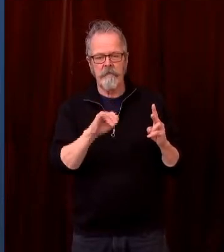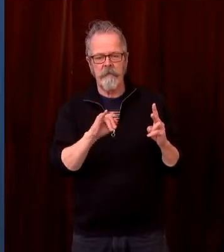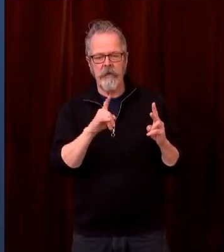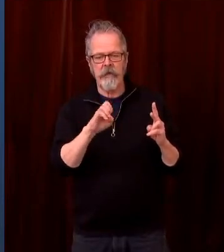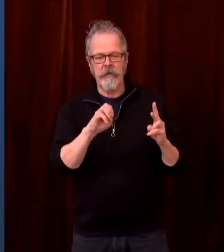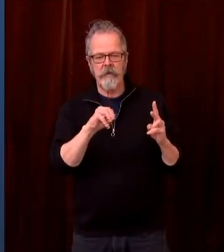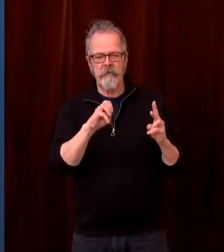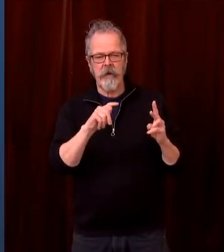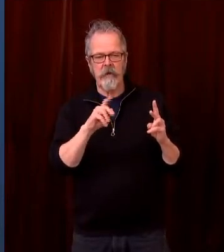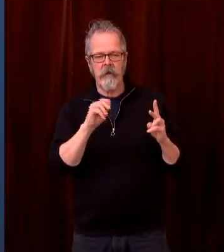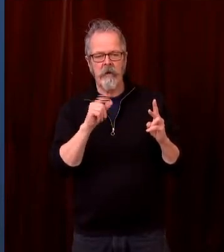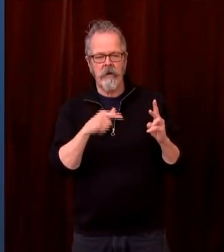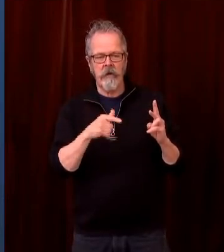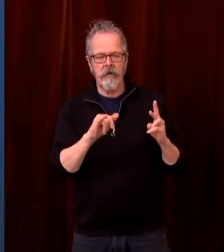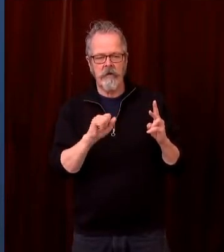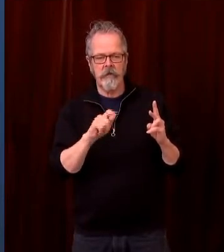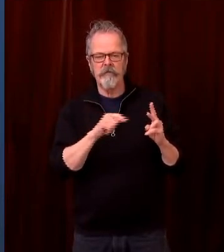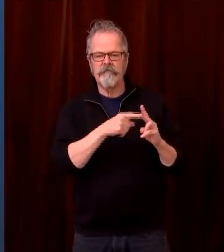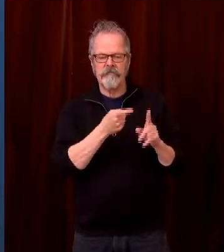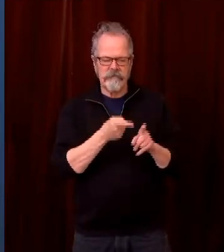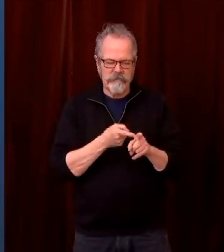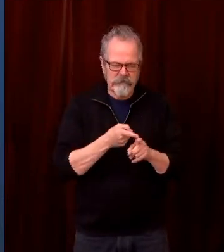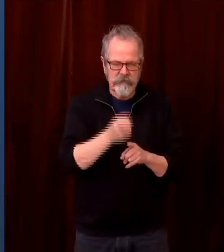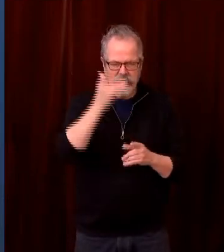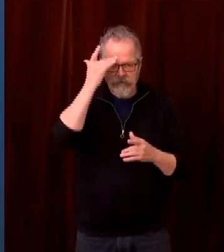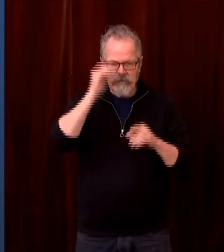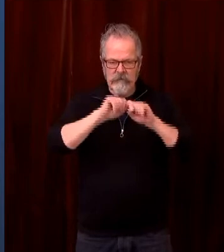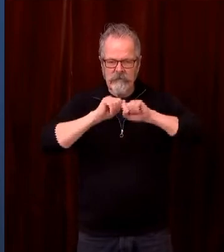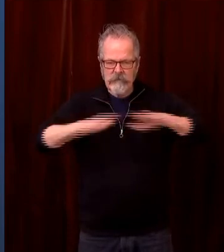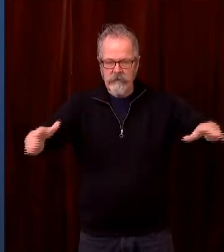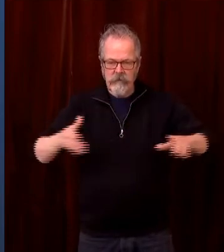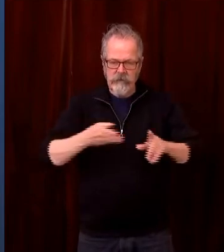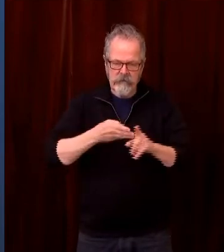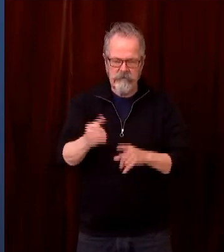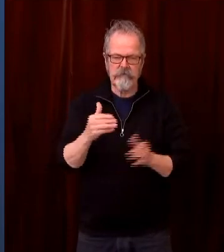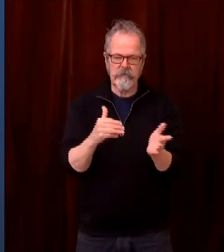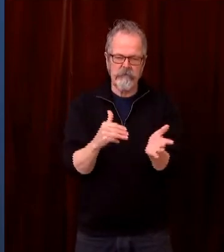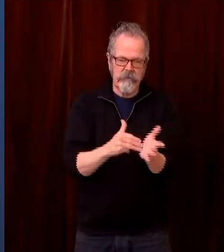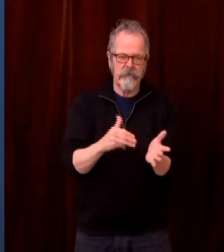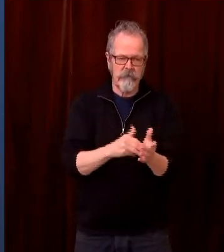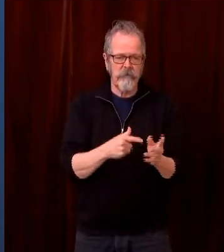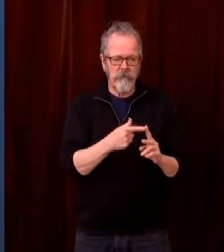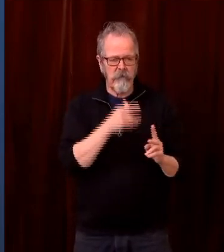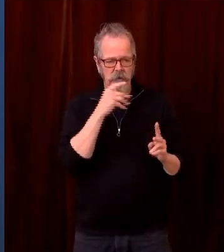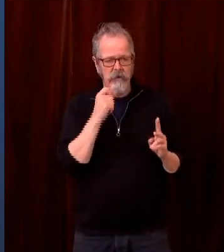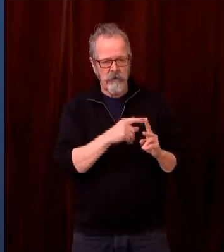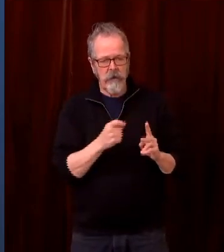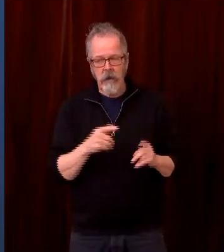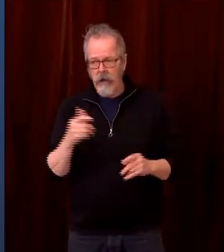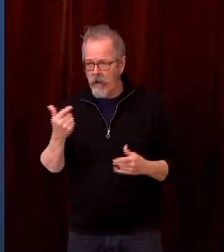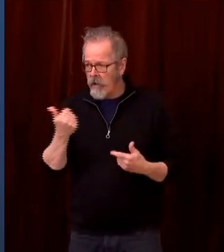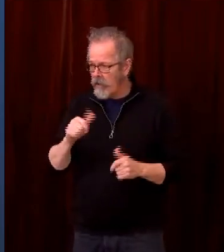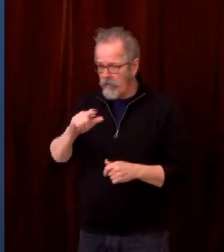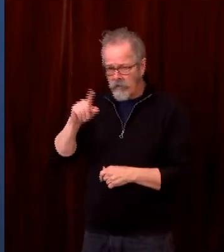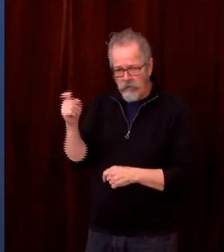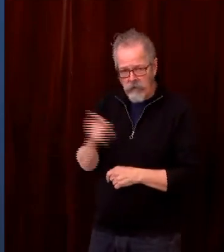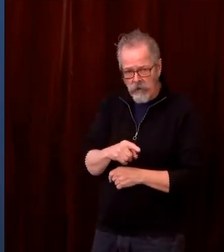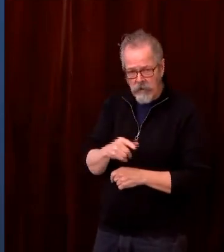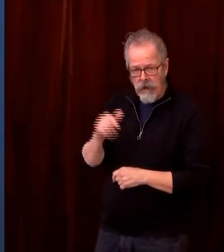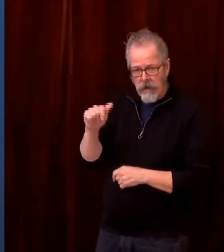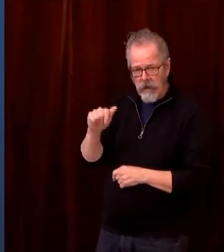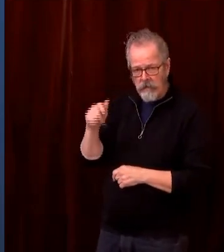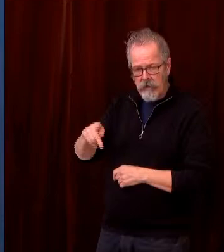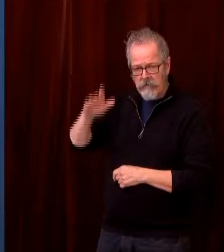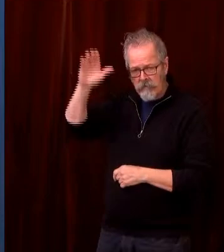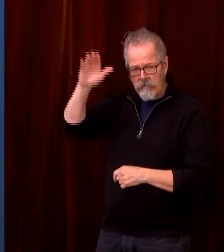Today, President Biden issued an executive order instructing the DOJ not to renew contracts